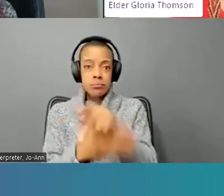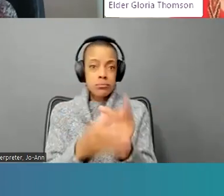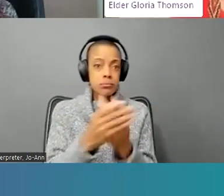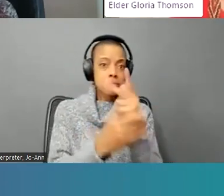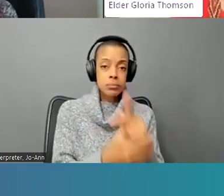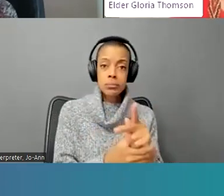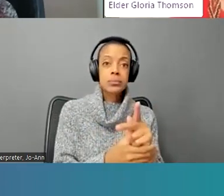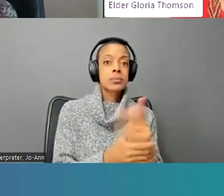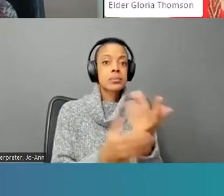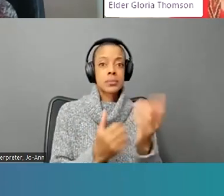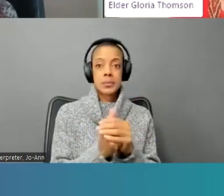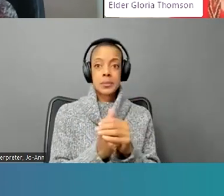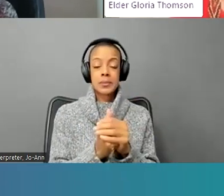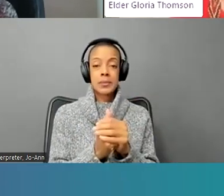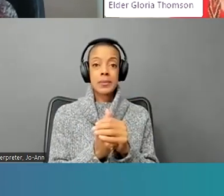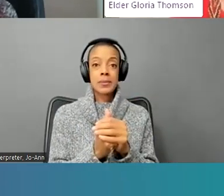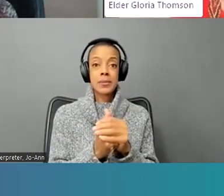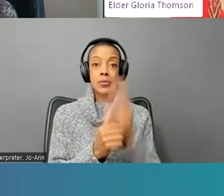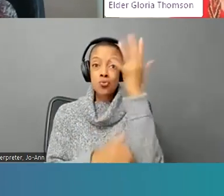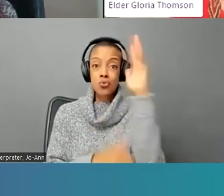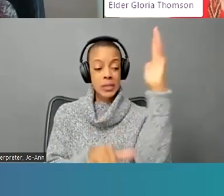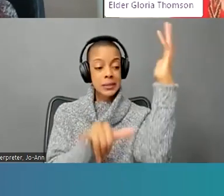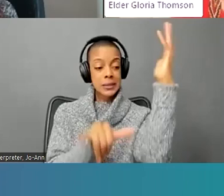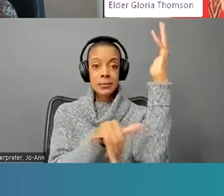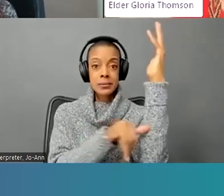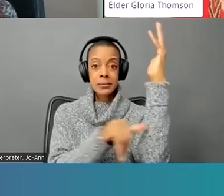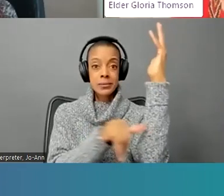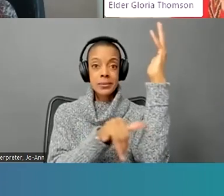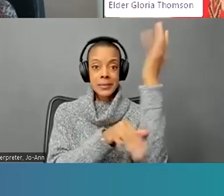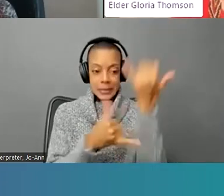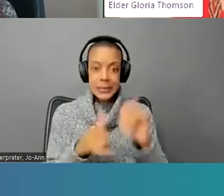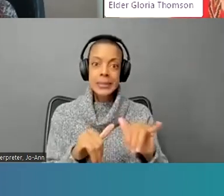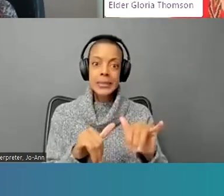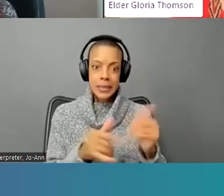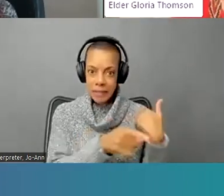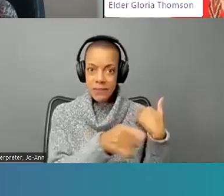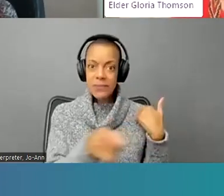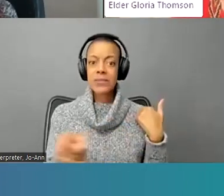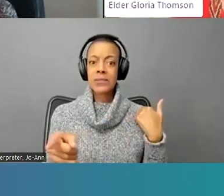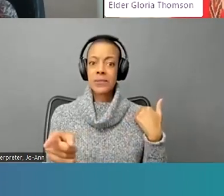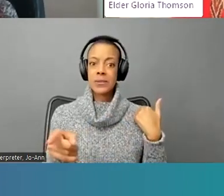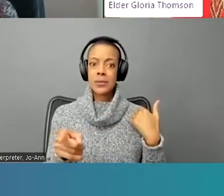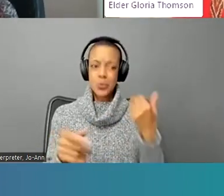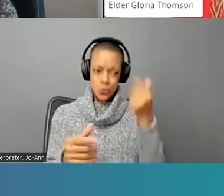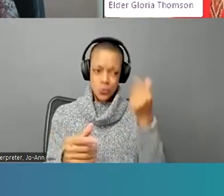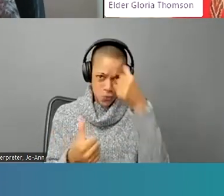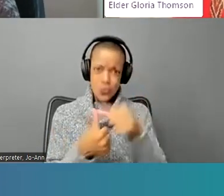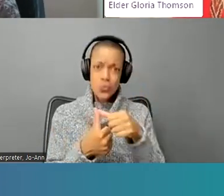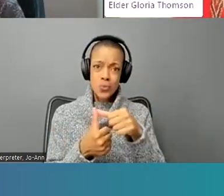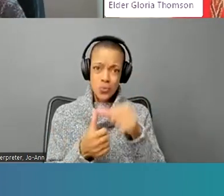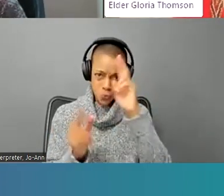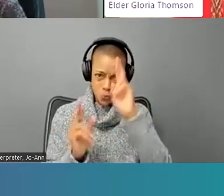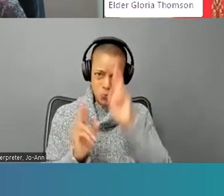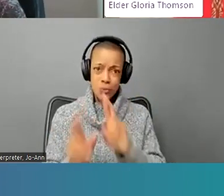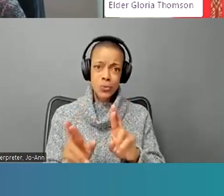us sap. So I think that, taking the time to really reflect on how